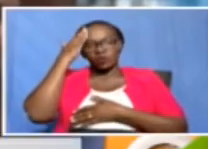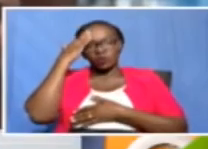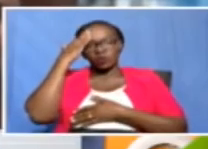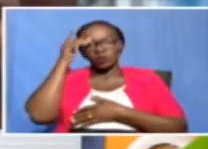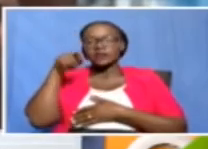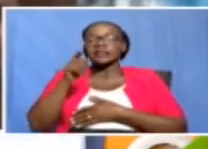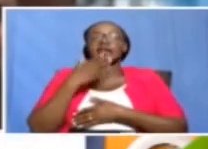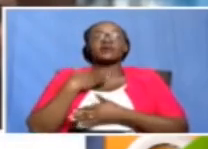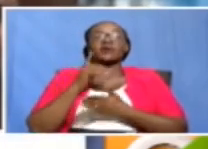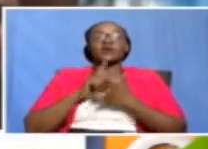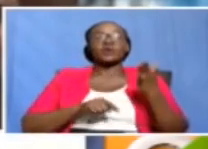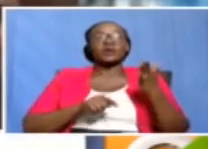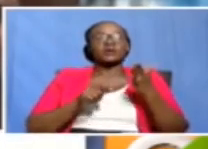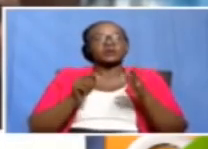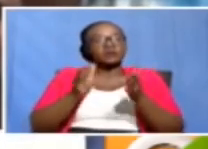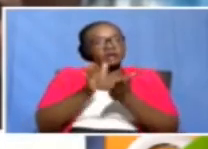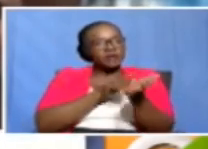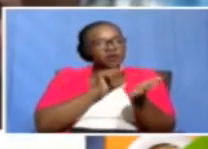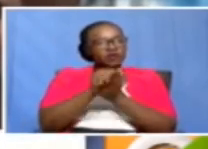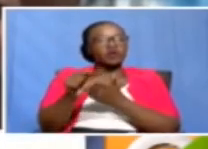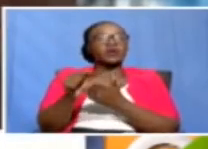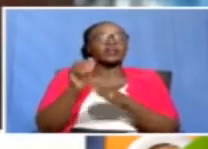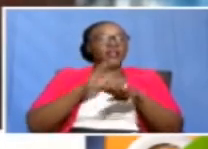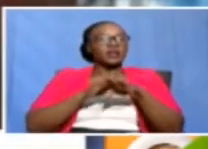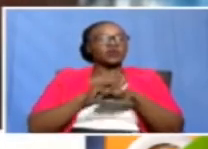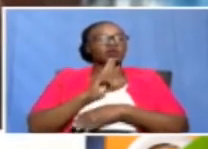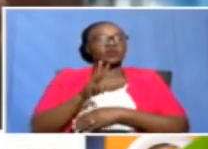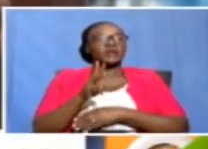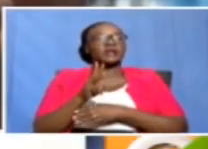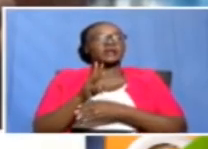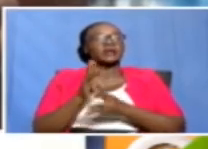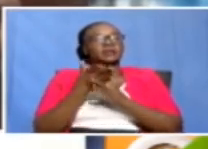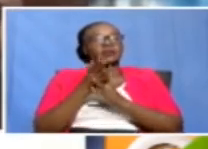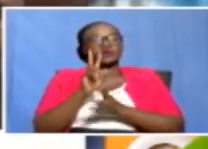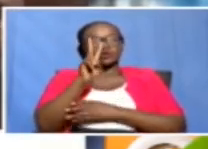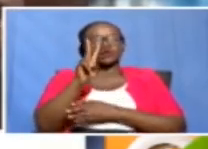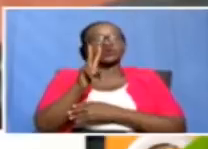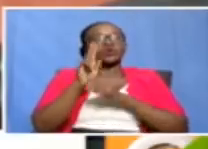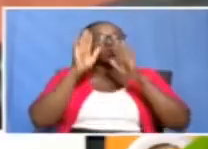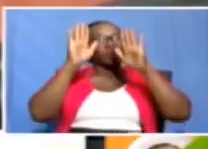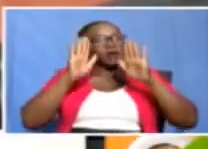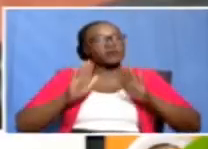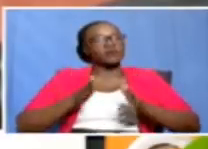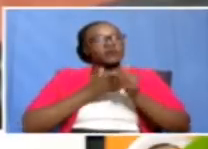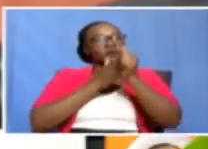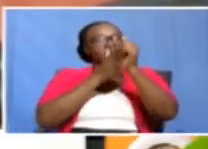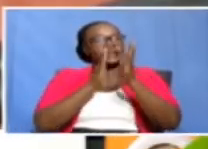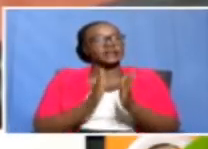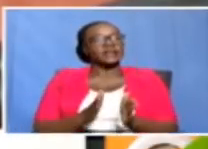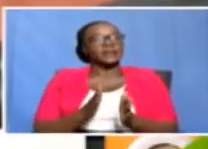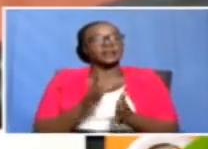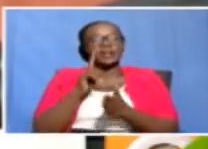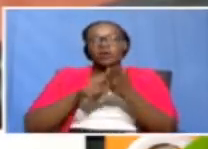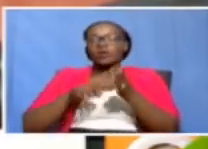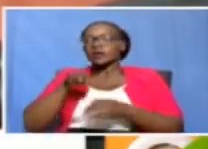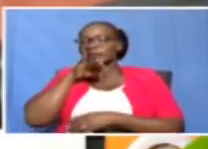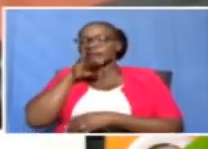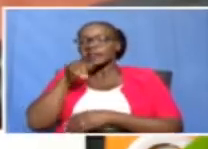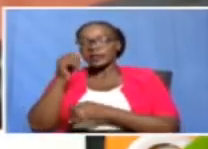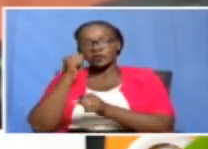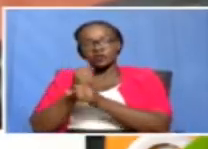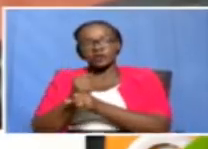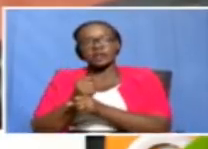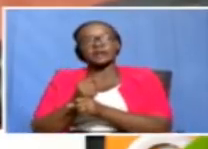wants to destroy the goodwill amongst two great leaders of our country. What Raila Odinga is doing is within